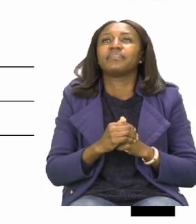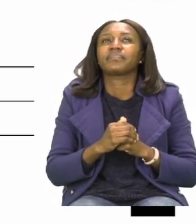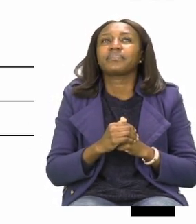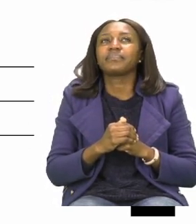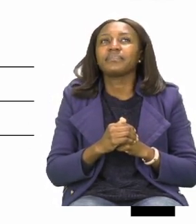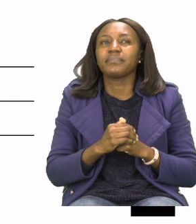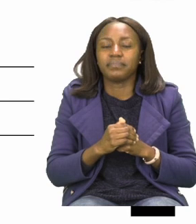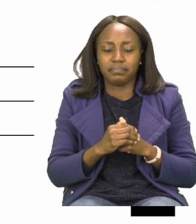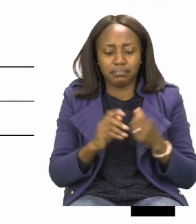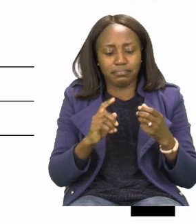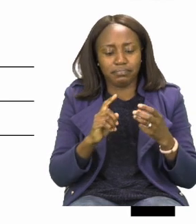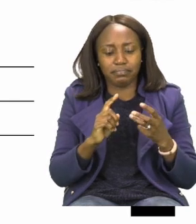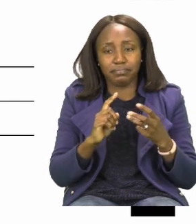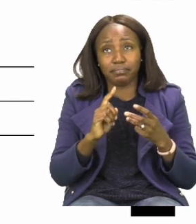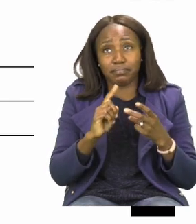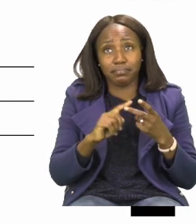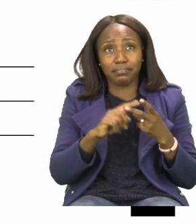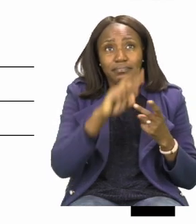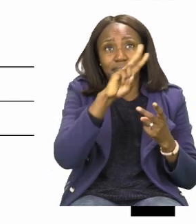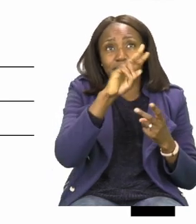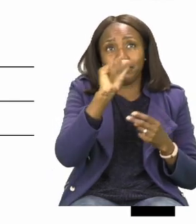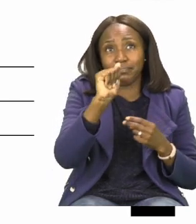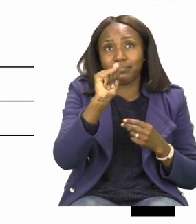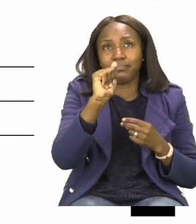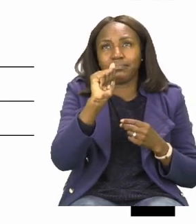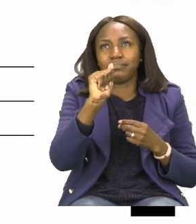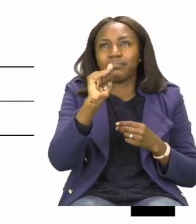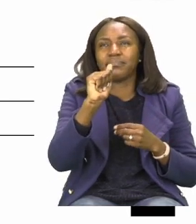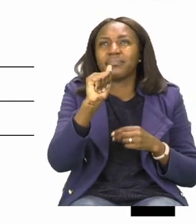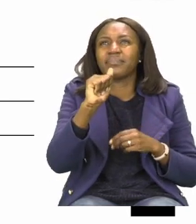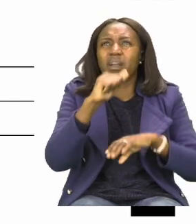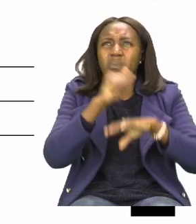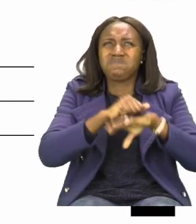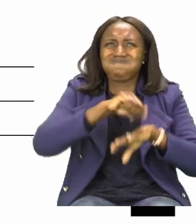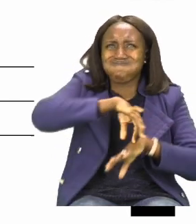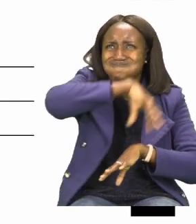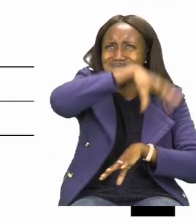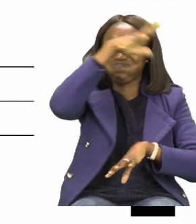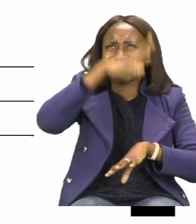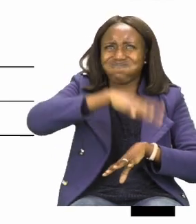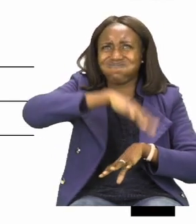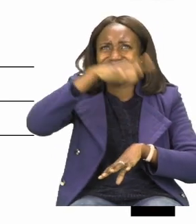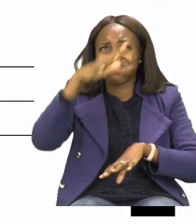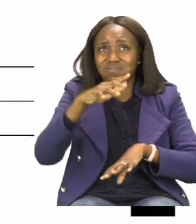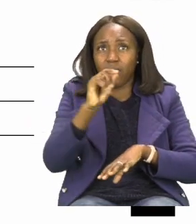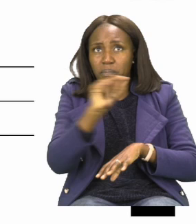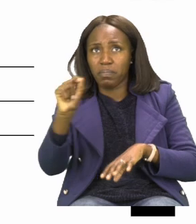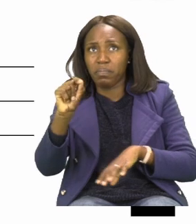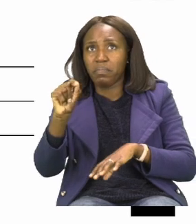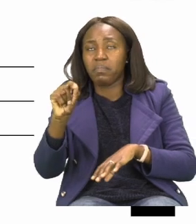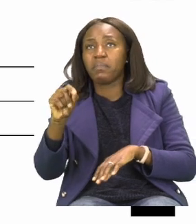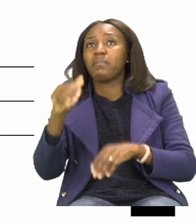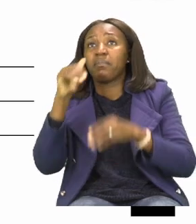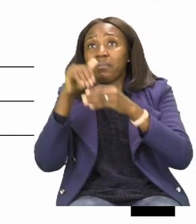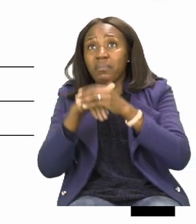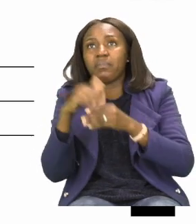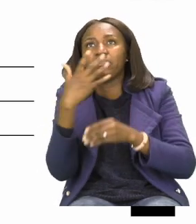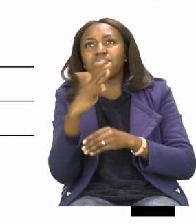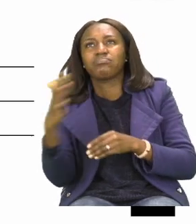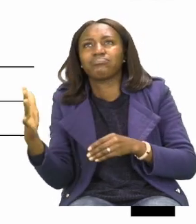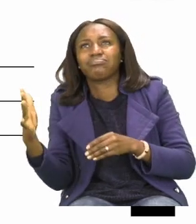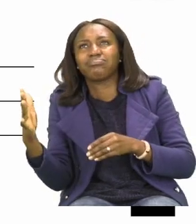Number 2A says, rocks dash in water.